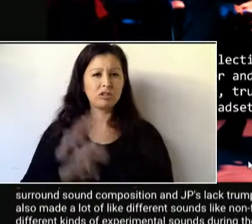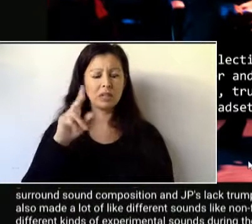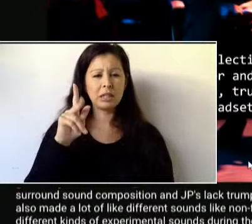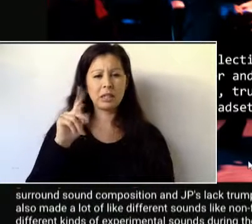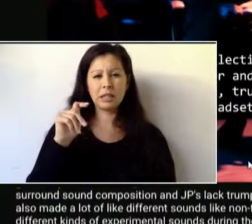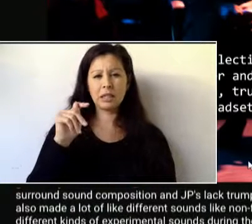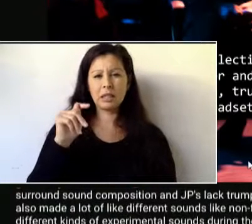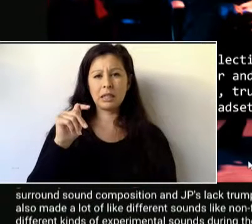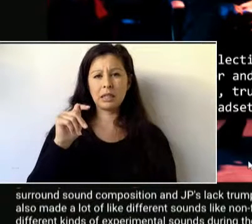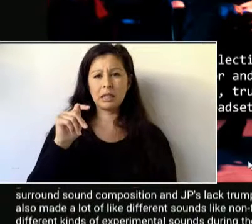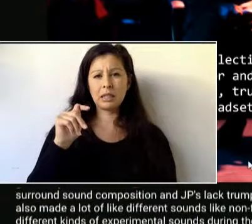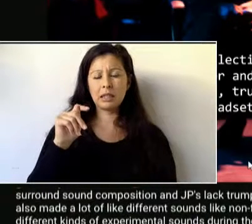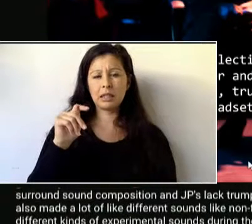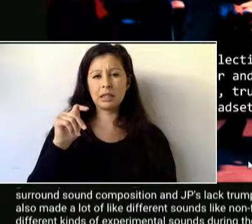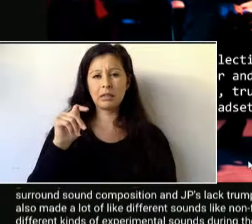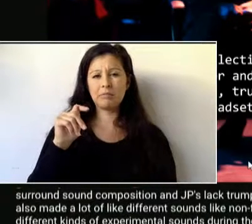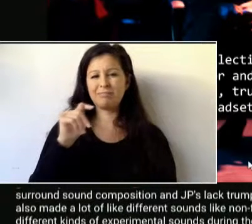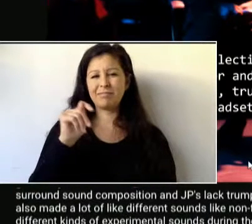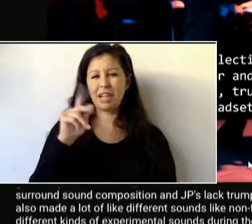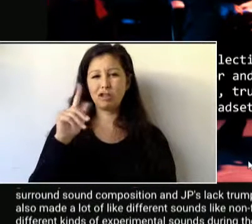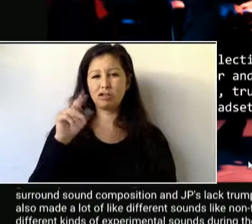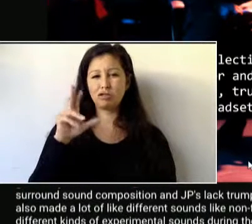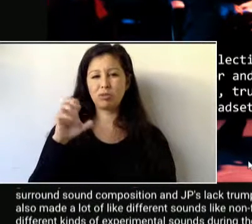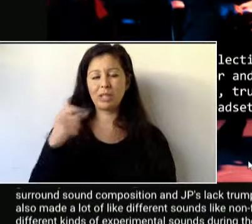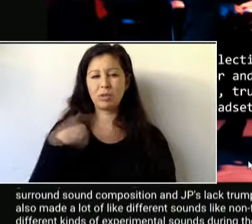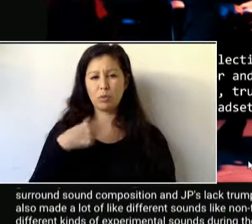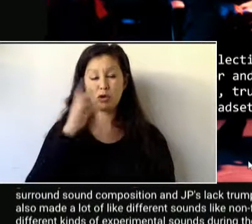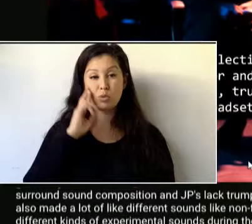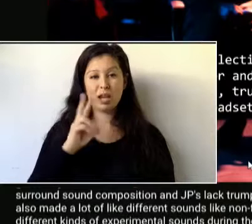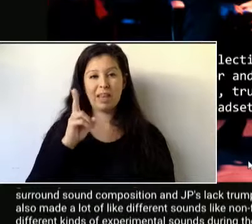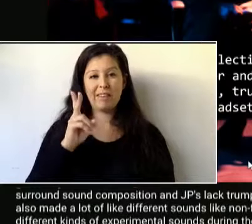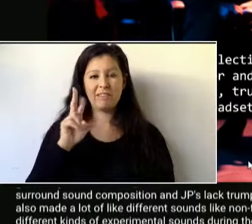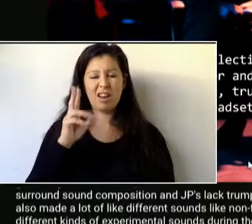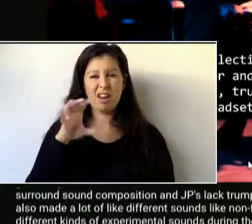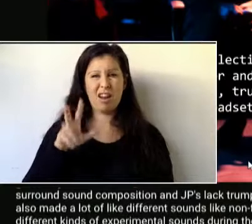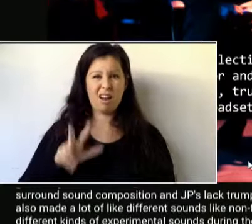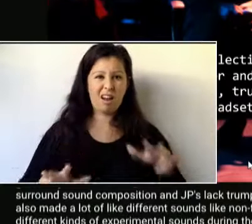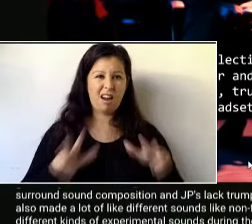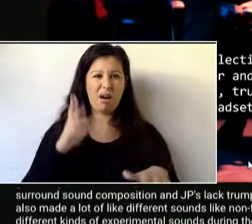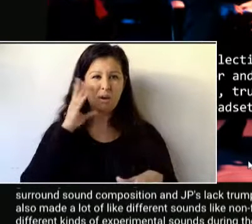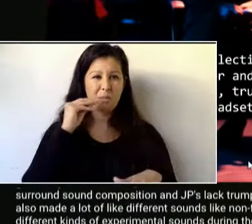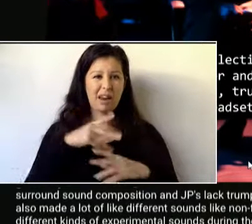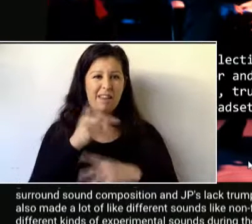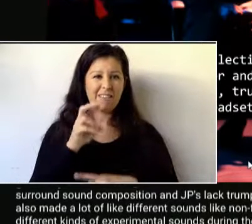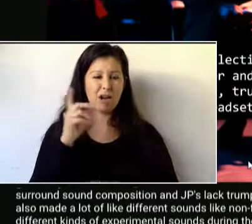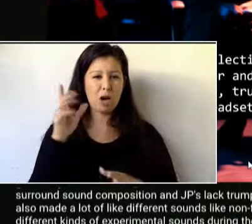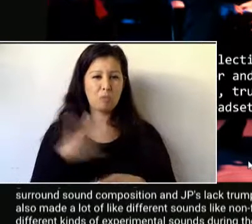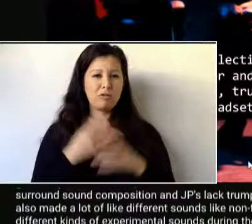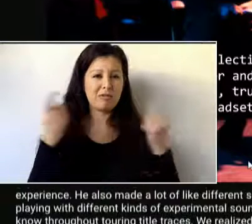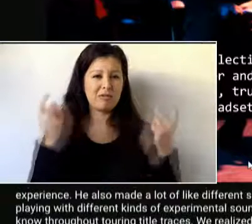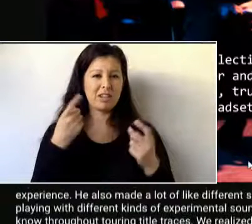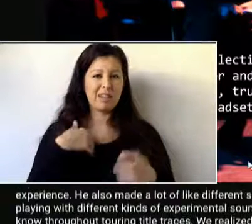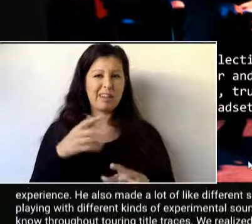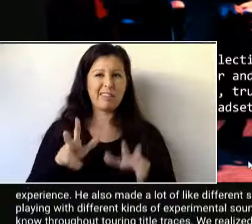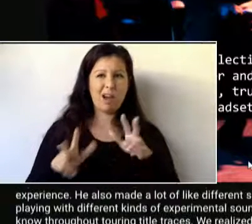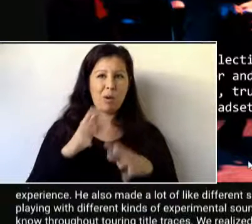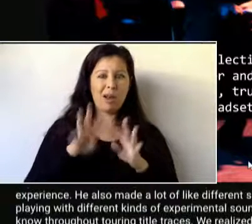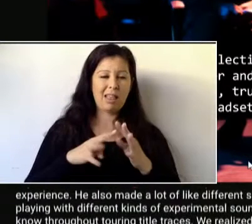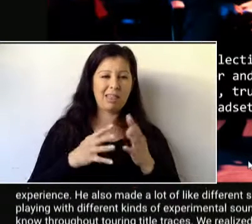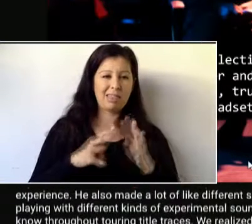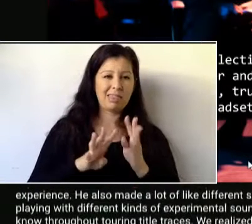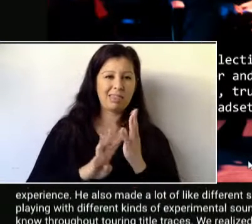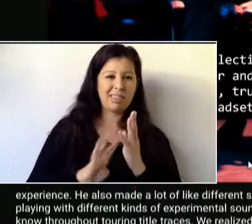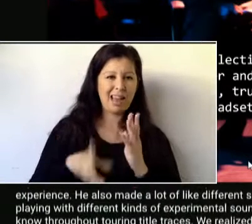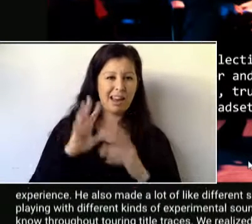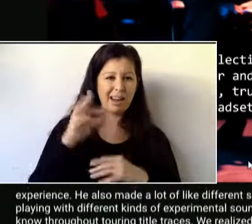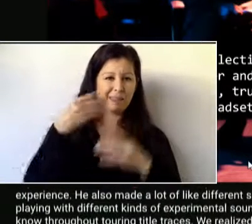realized like VR is such an awkward experience at film festivals. You got this awkward lineup, and then you got like all these people like waiting and watching.